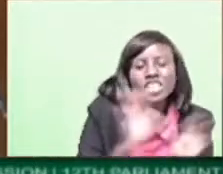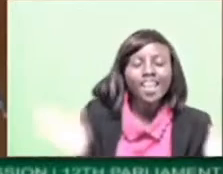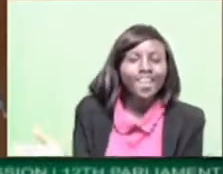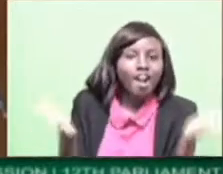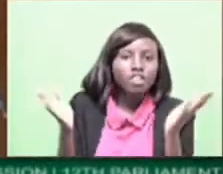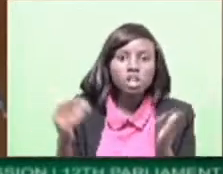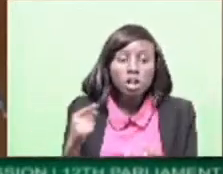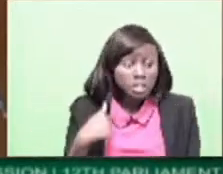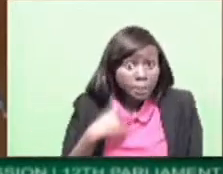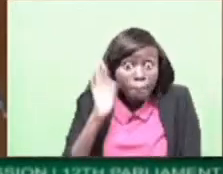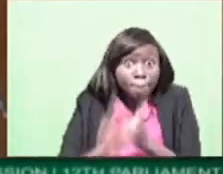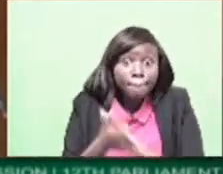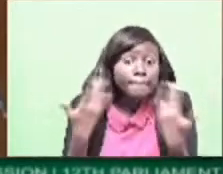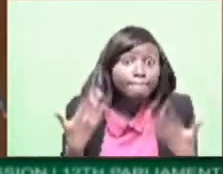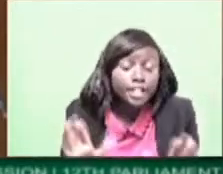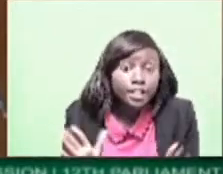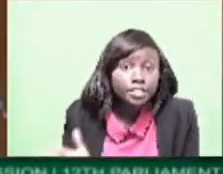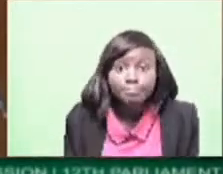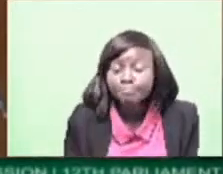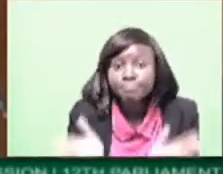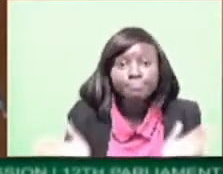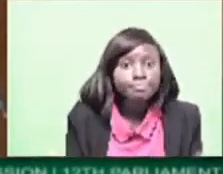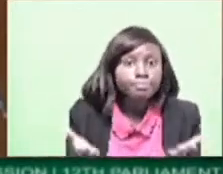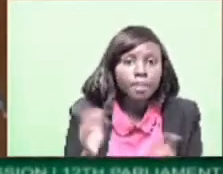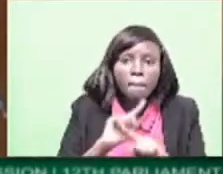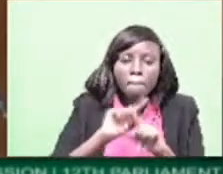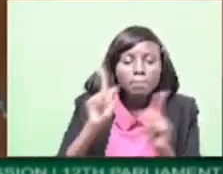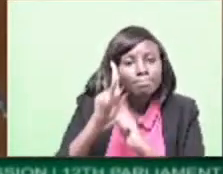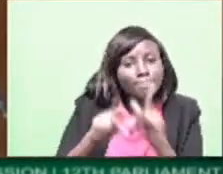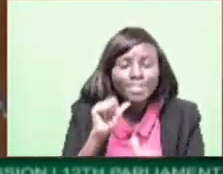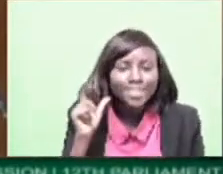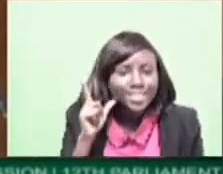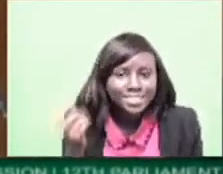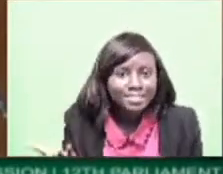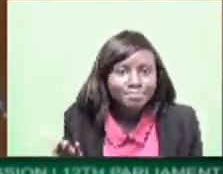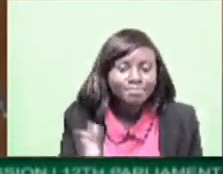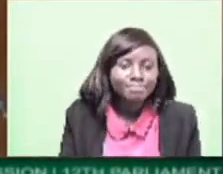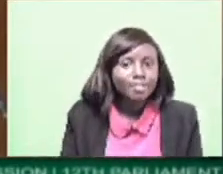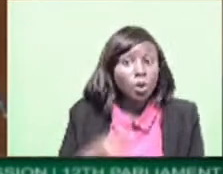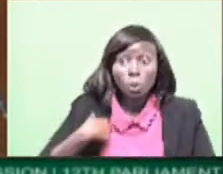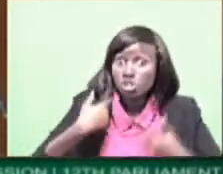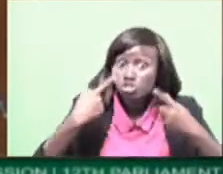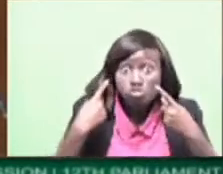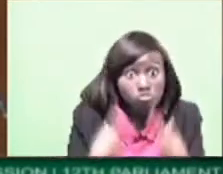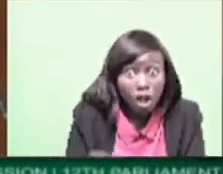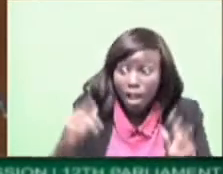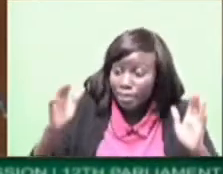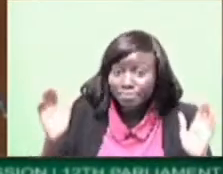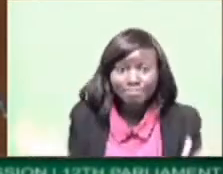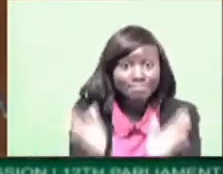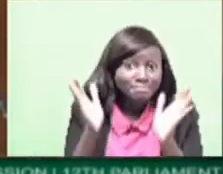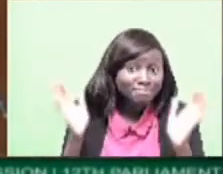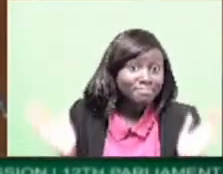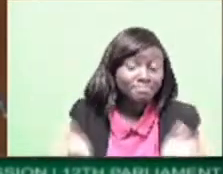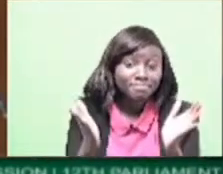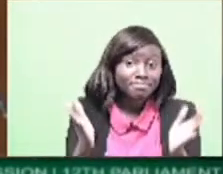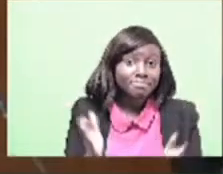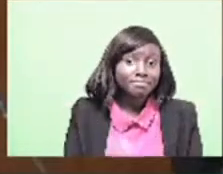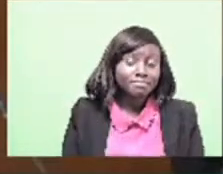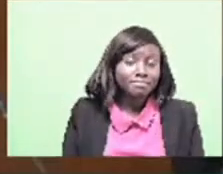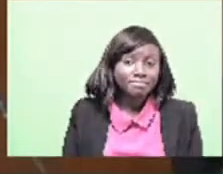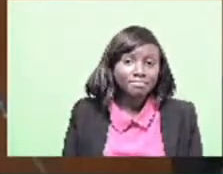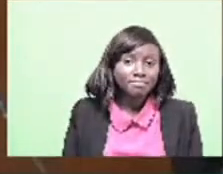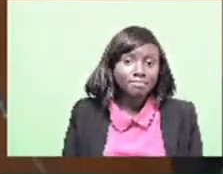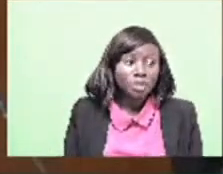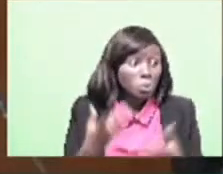penalty system because we haven't tried the persuasive attempts, the attempts to persuade the population to do what is